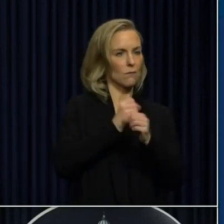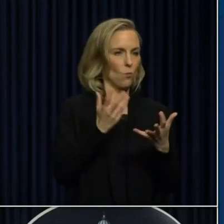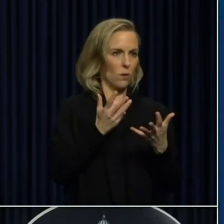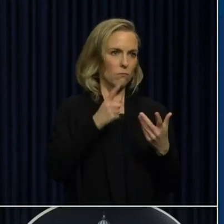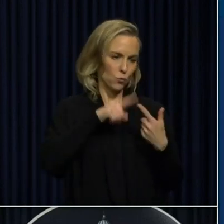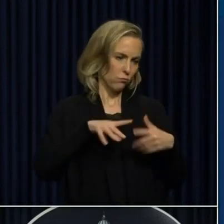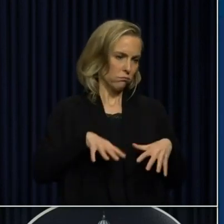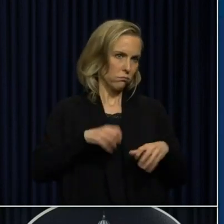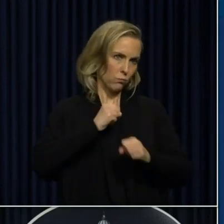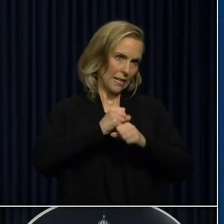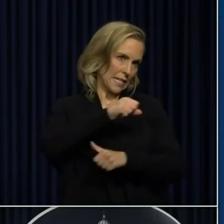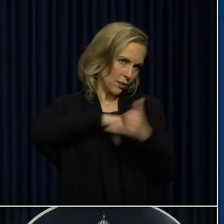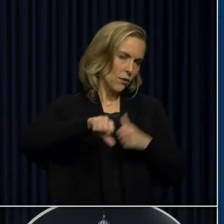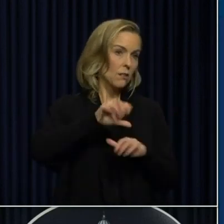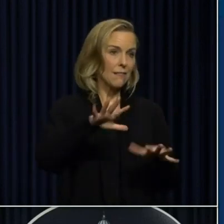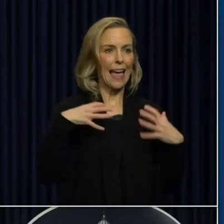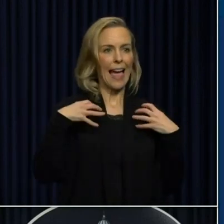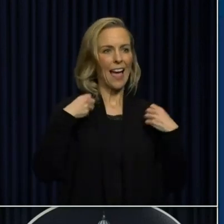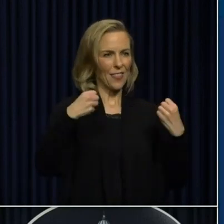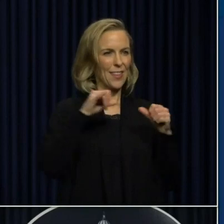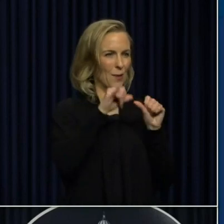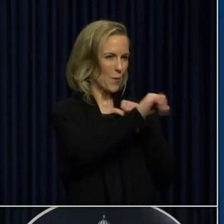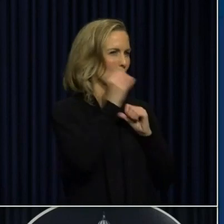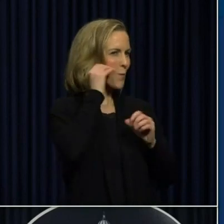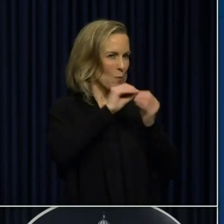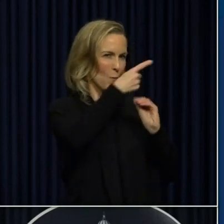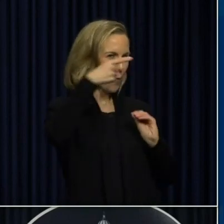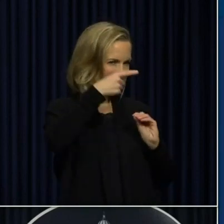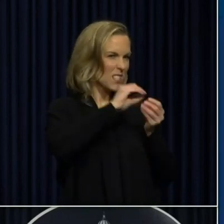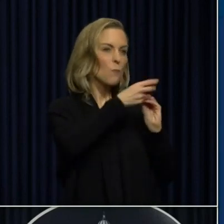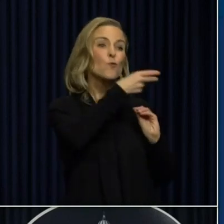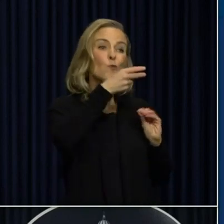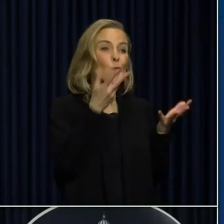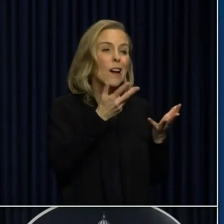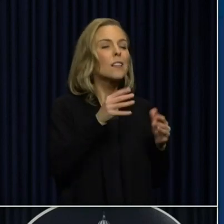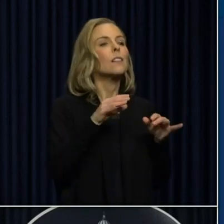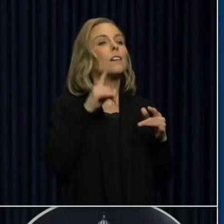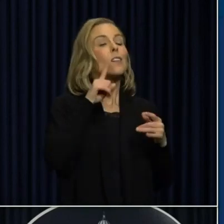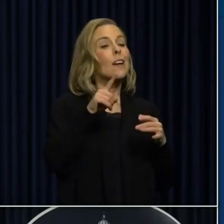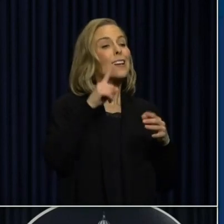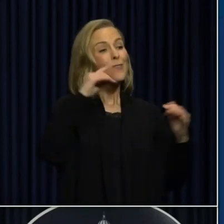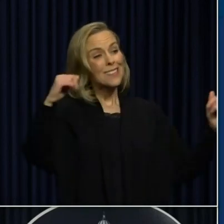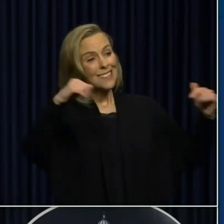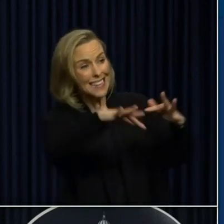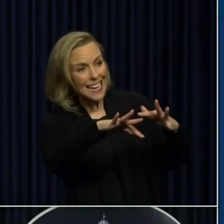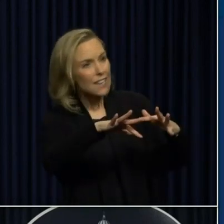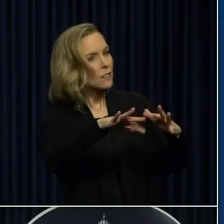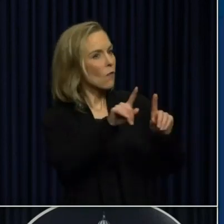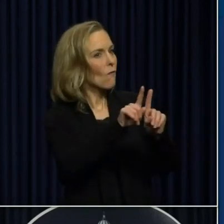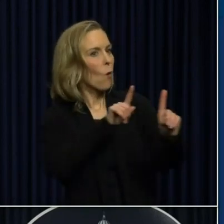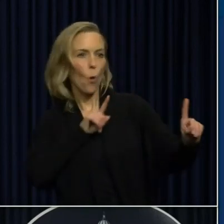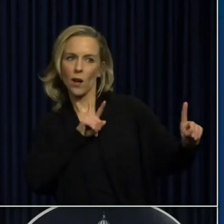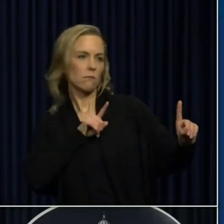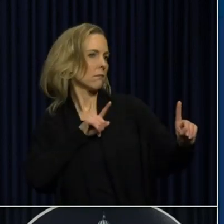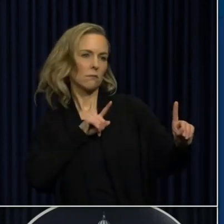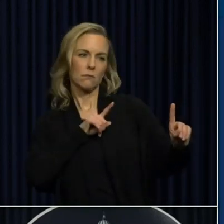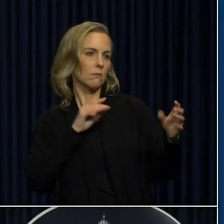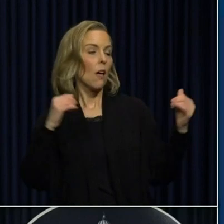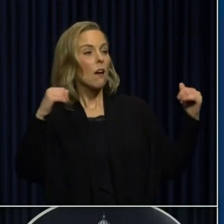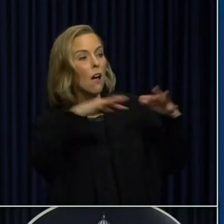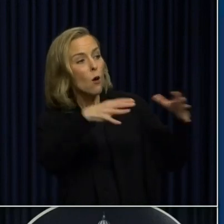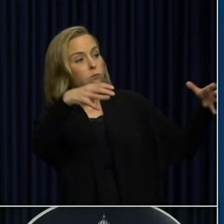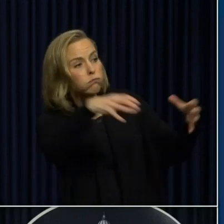us. So healthy at home is number one. Number two is avoid crowds and gatherings of any type. There should not be any